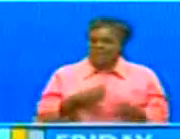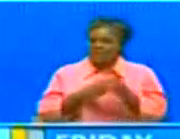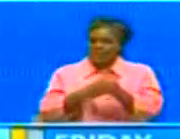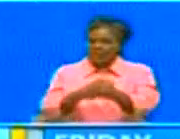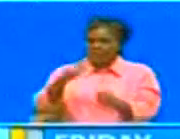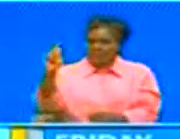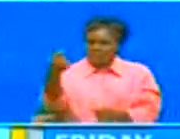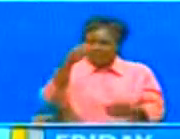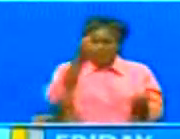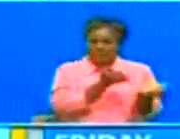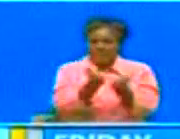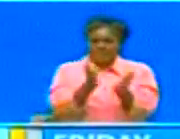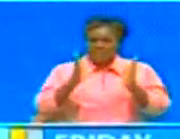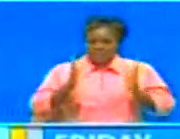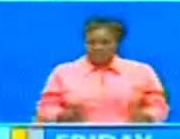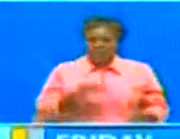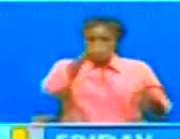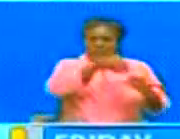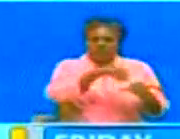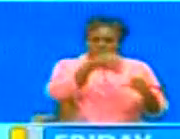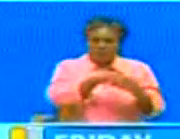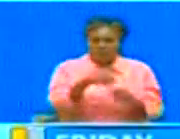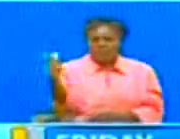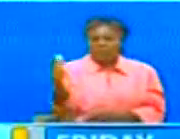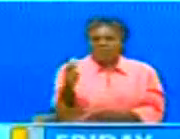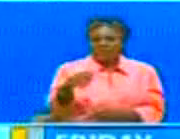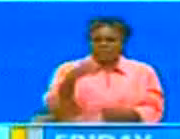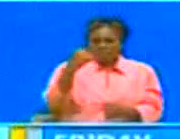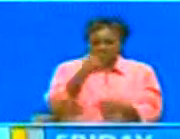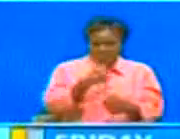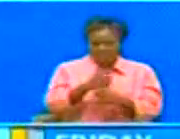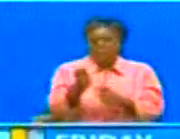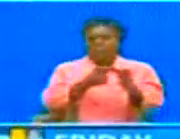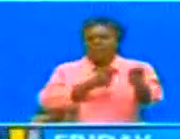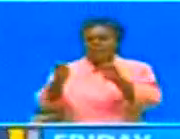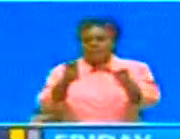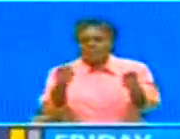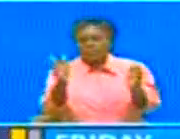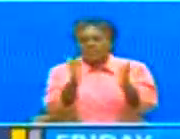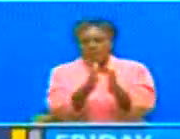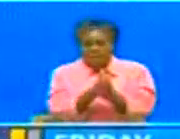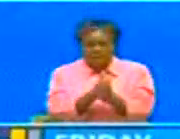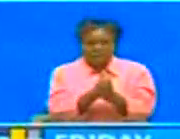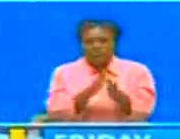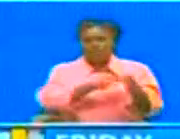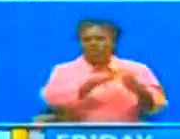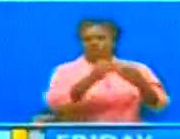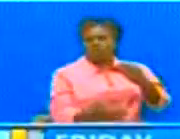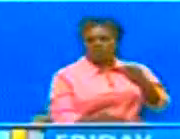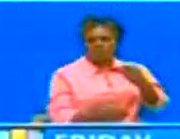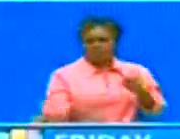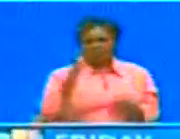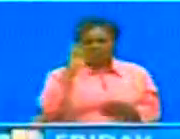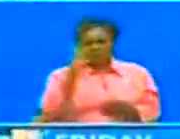Kenyan entrepreneur with investments in media, manufacturing, property management, and insurance. Let's now take a look at